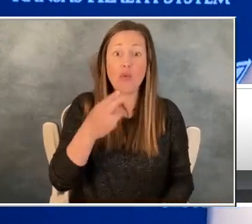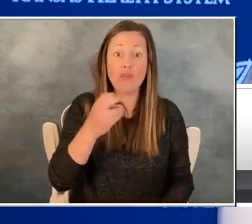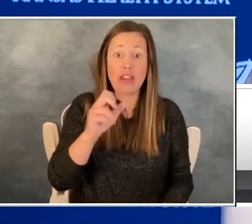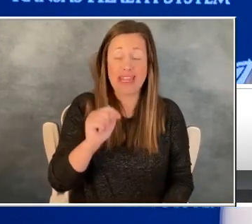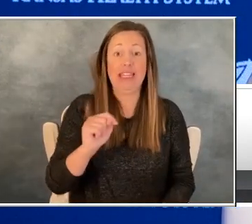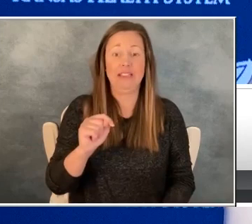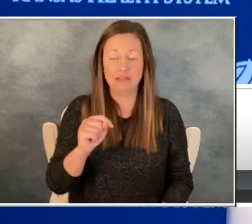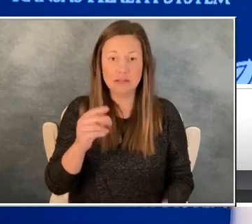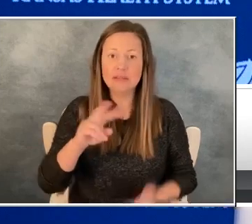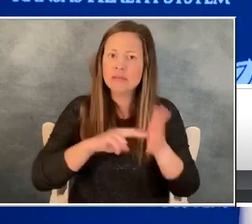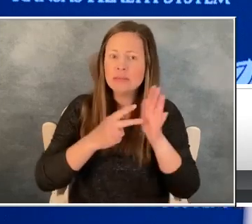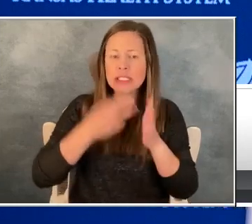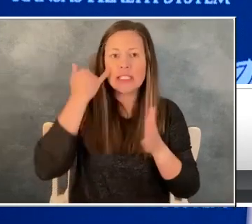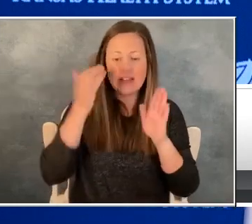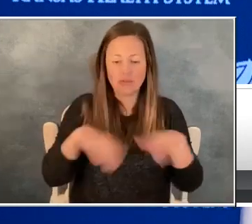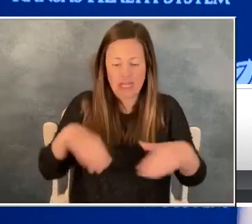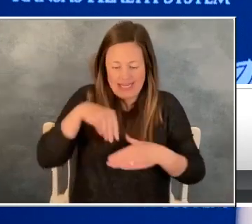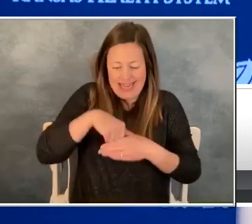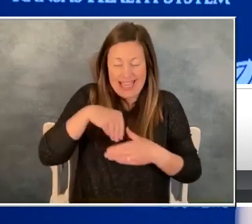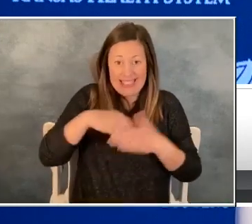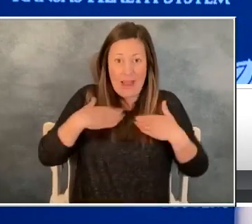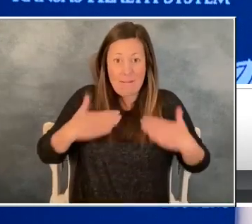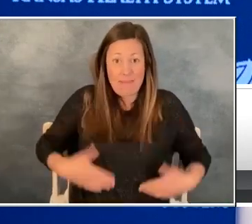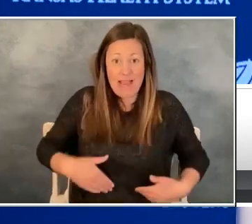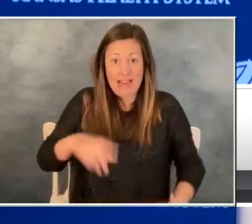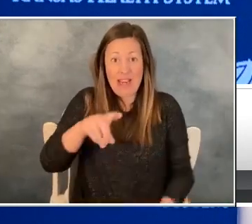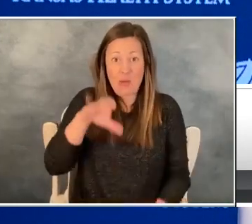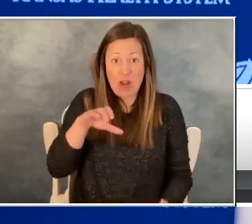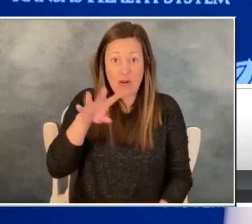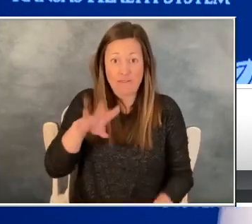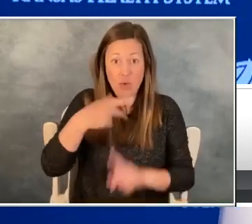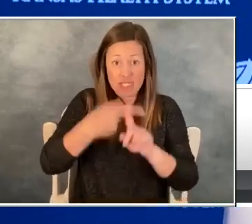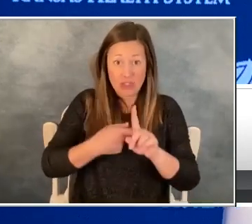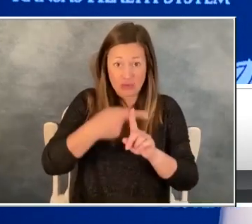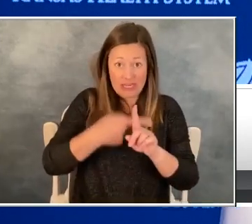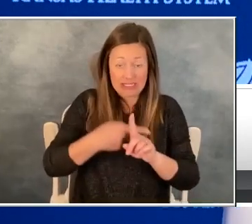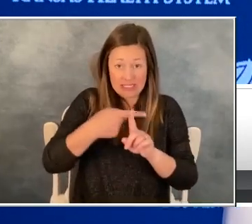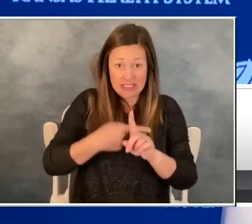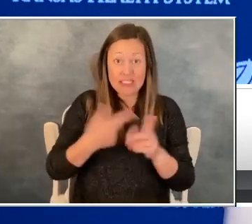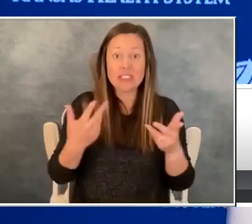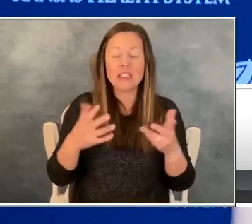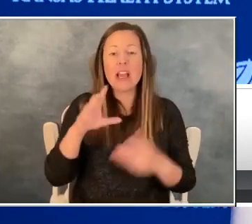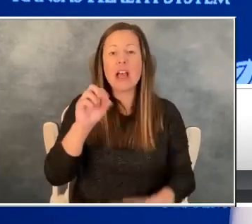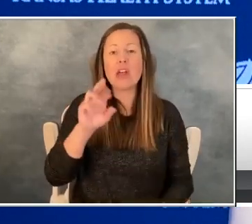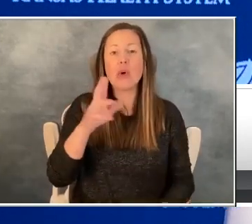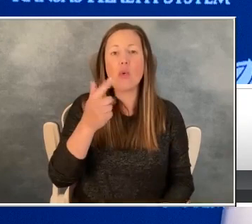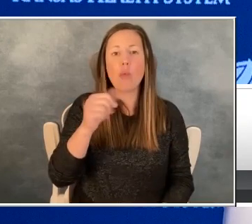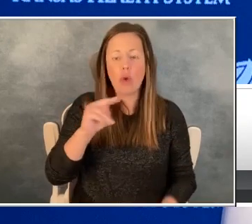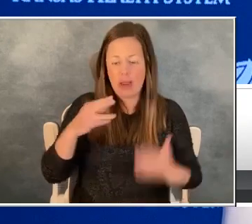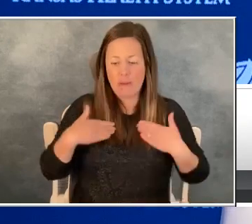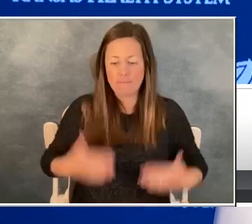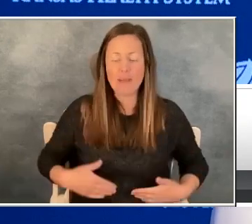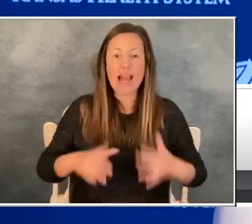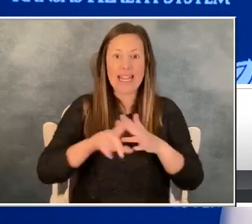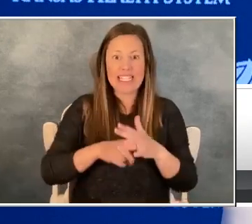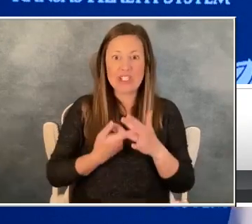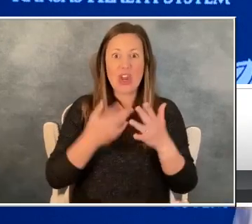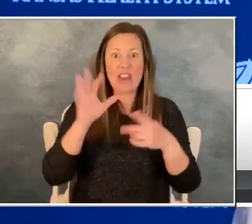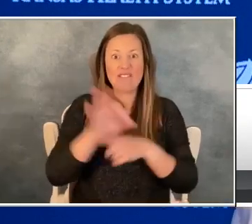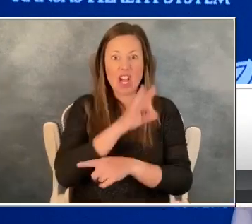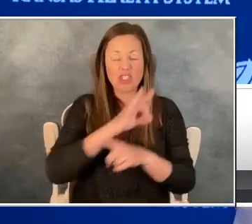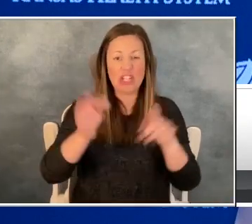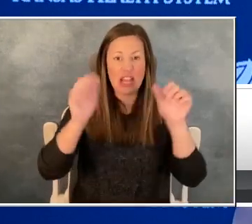child's internal temperature is 104 degrees Fahrenheit, their organs start getting angry and not functioning as